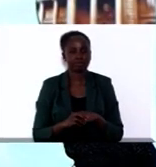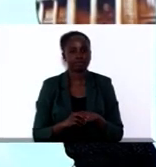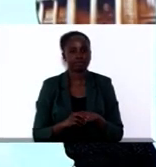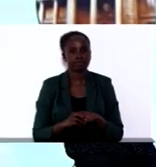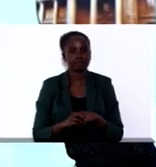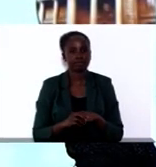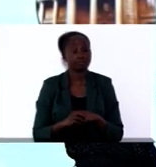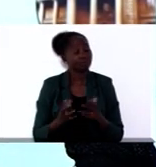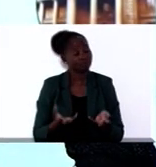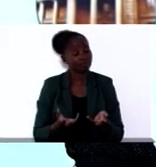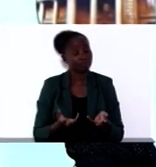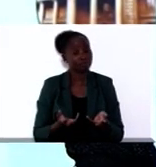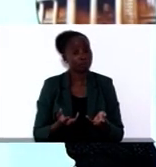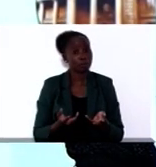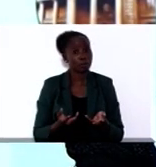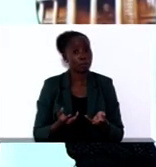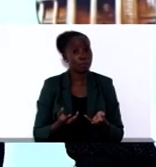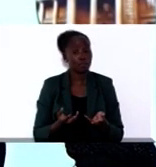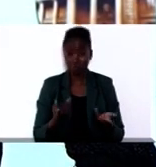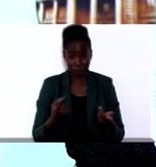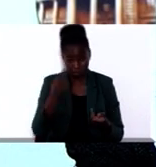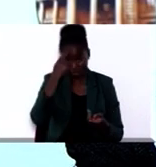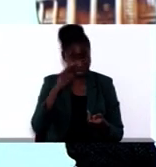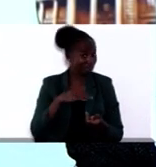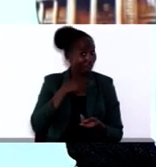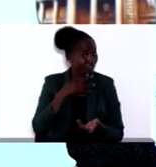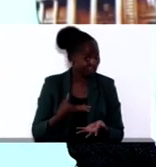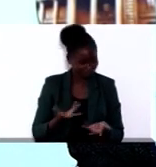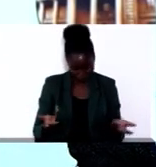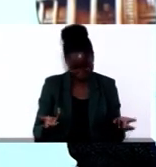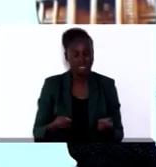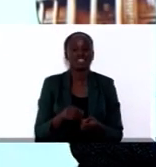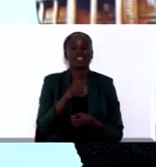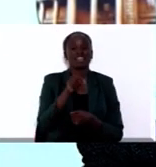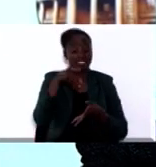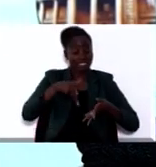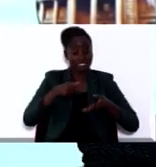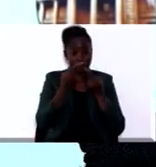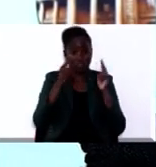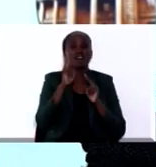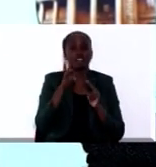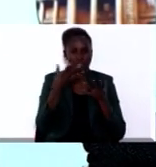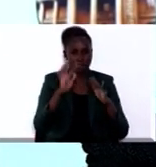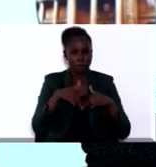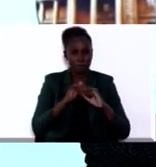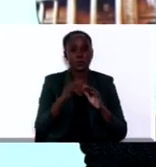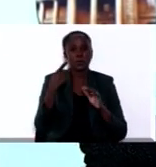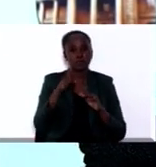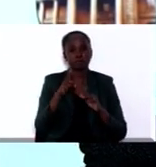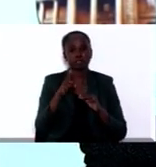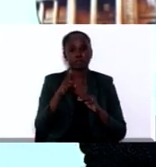As if this is not enough, Sefako Makgatho has also produced pioneering academics